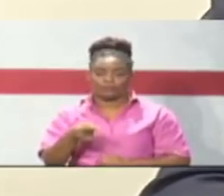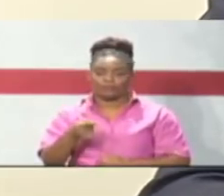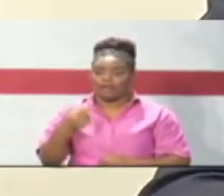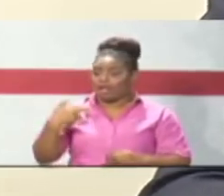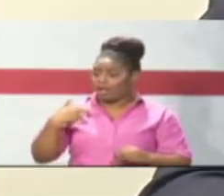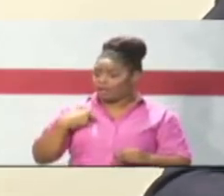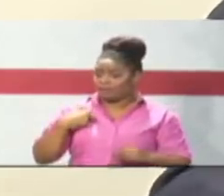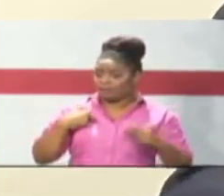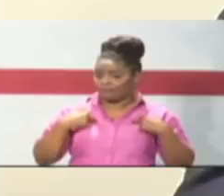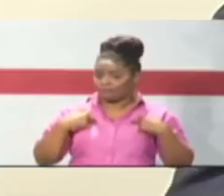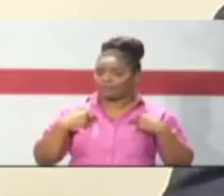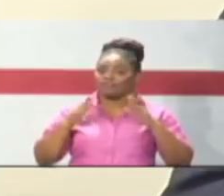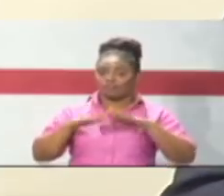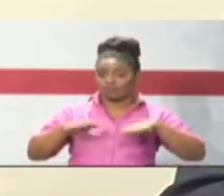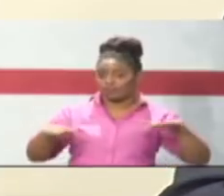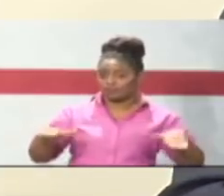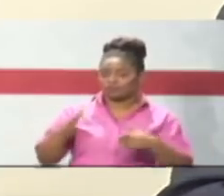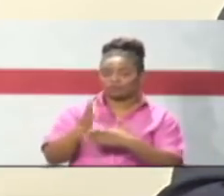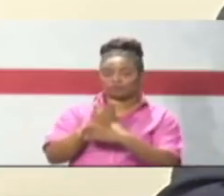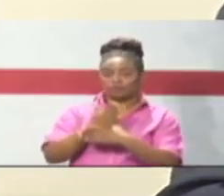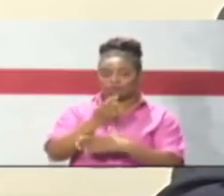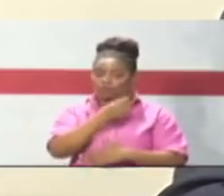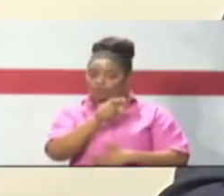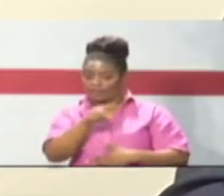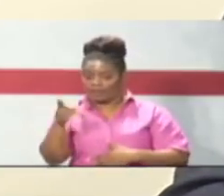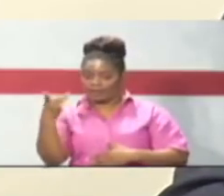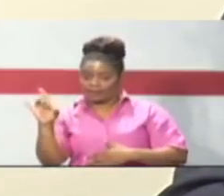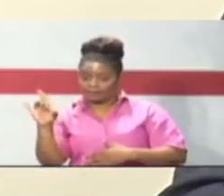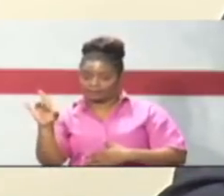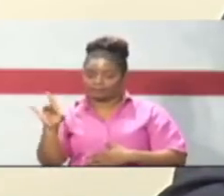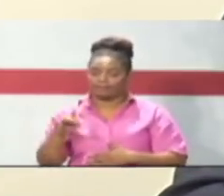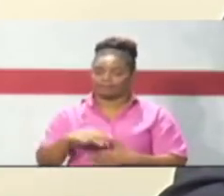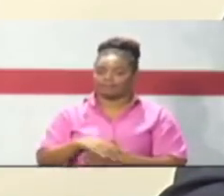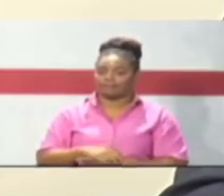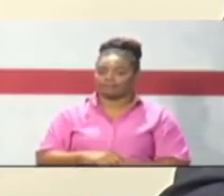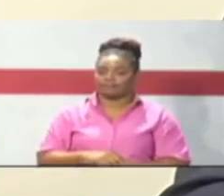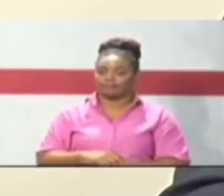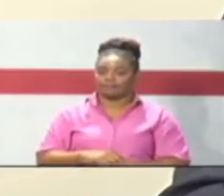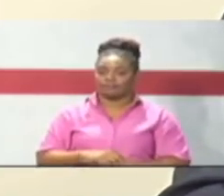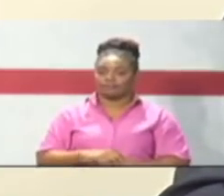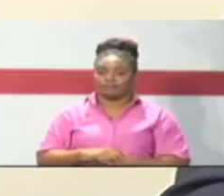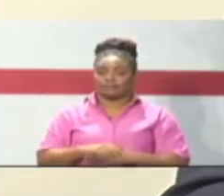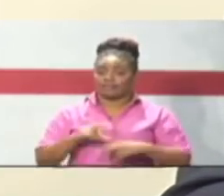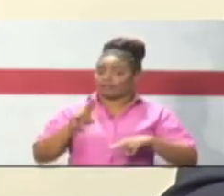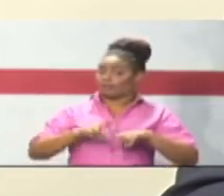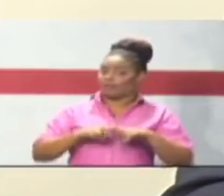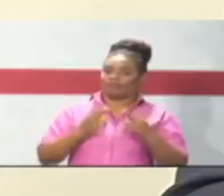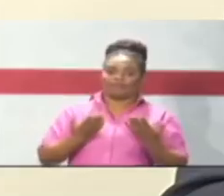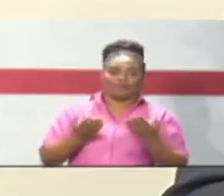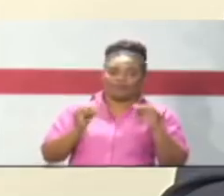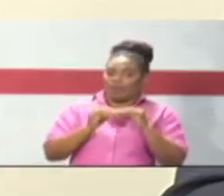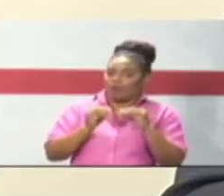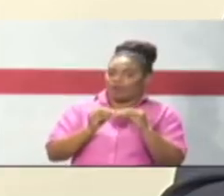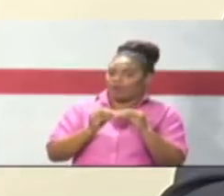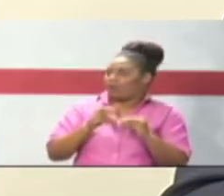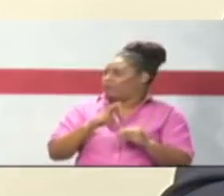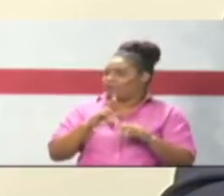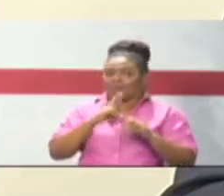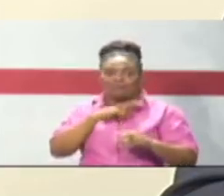between the 12 and 18 who are just sitting ducks for the Delta variant, sitting ducks.